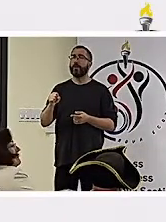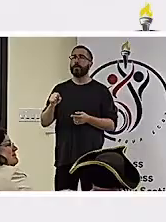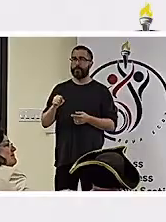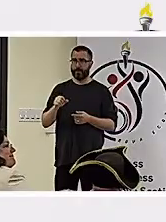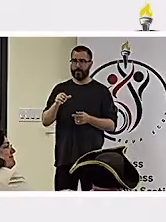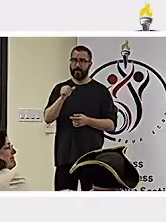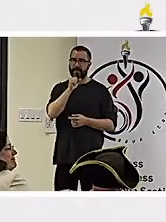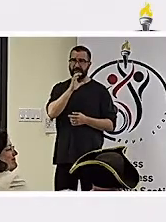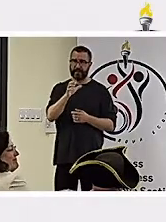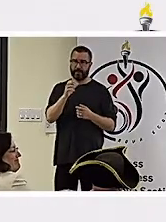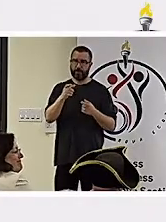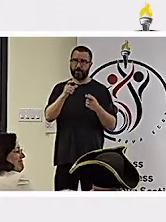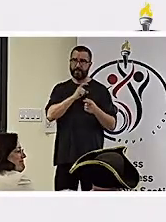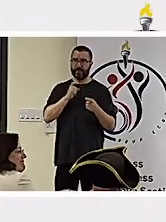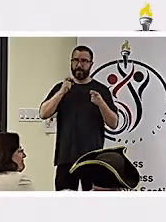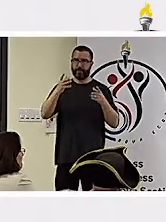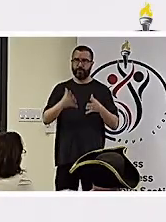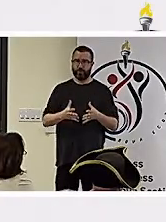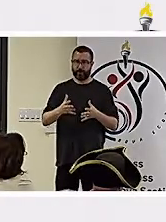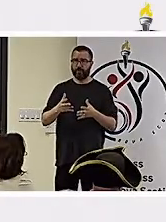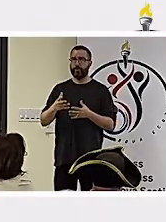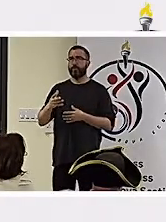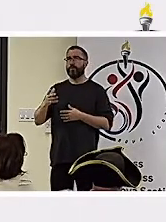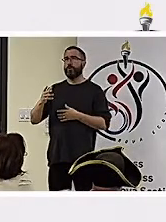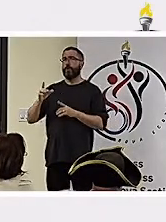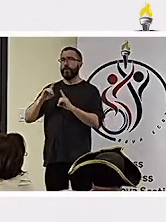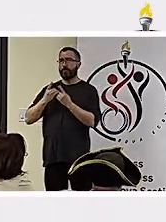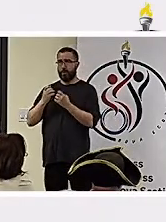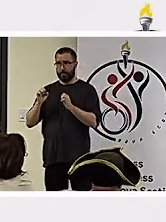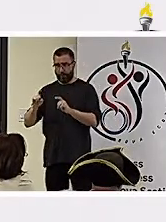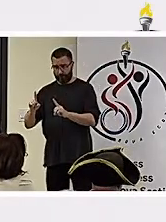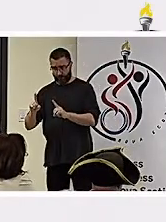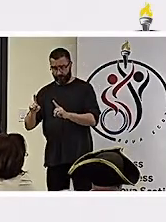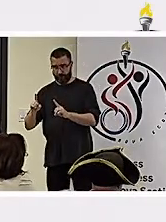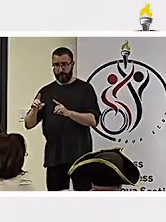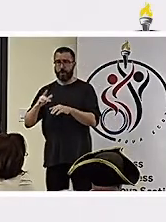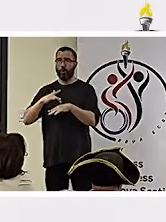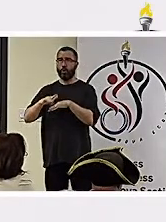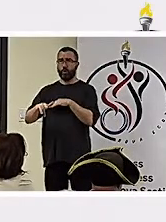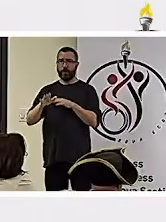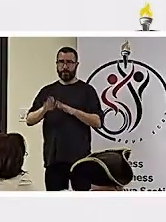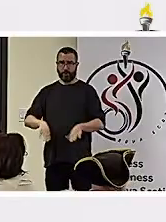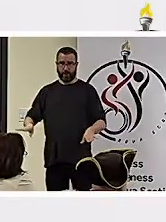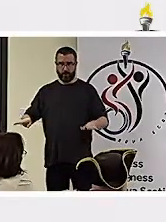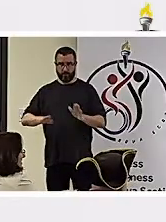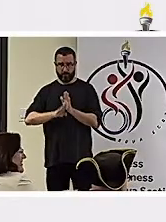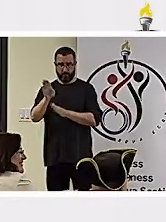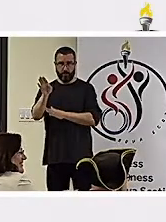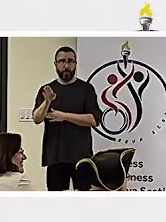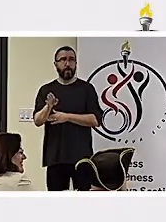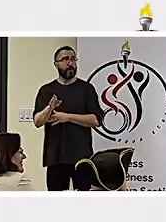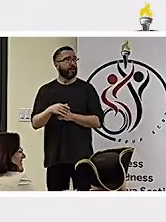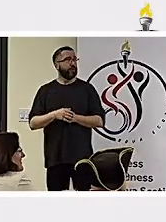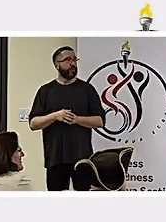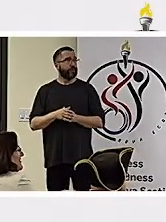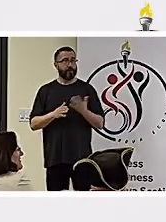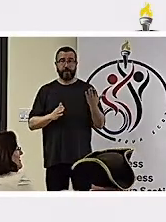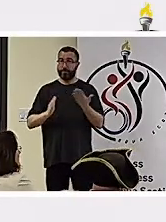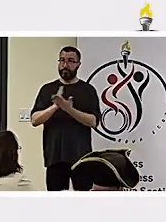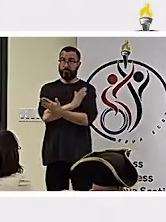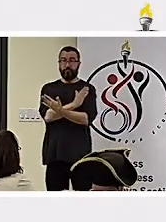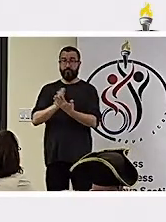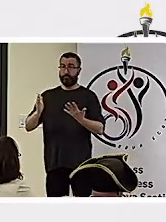Pre-Primary to Grade 12, Department of Education and Early Childhood. So you run the gamut. Okay.